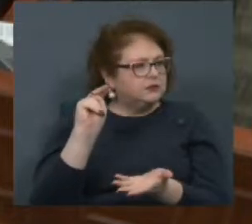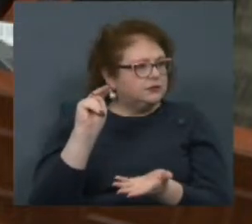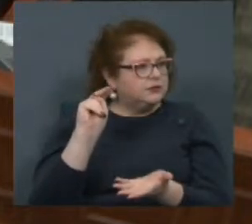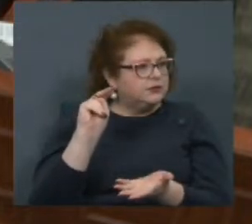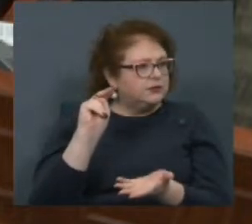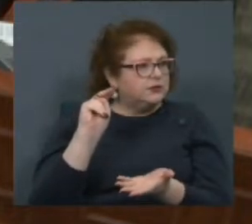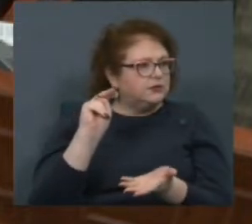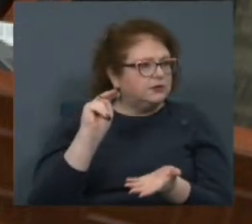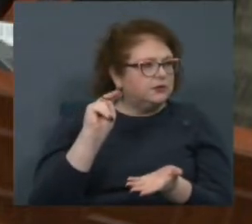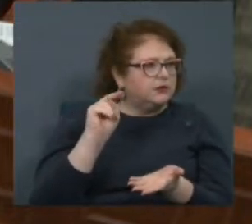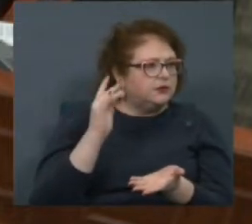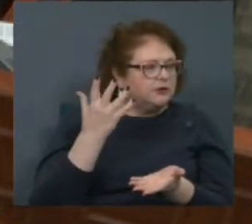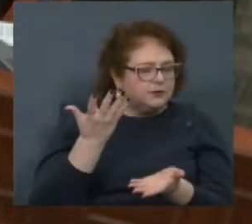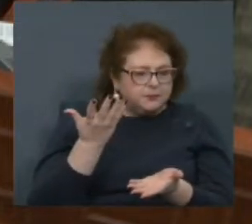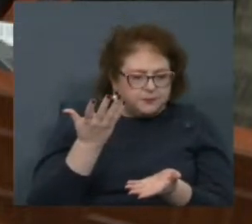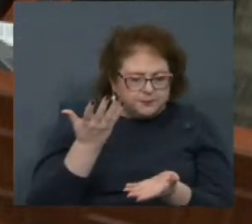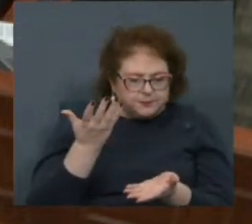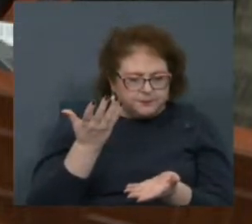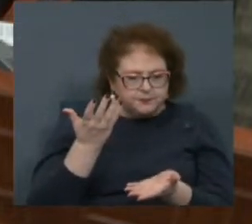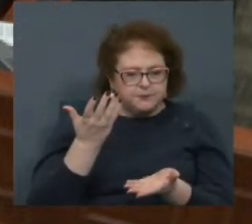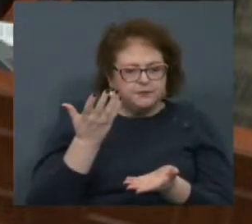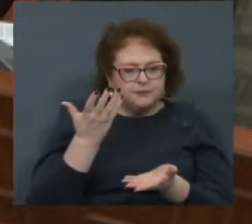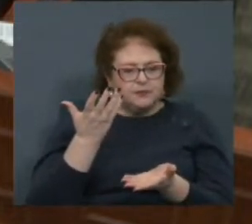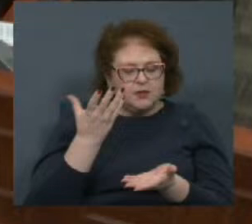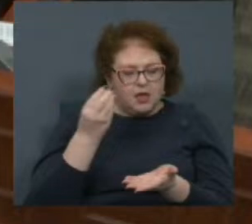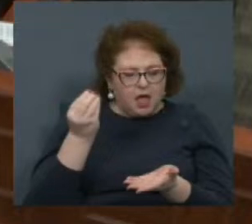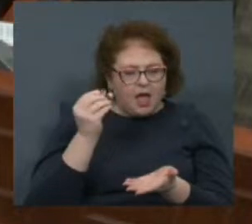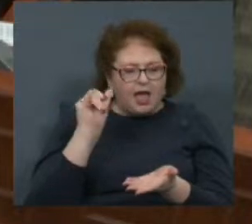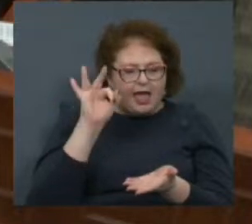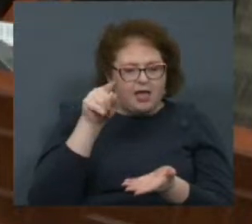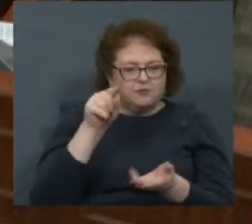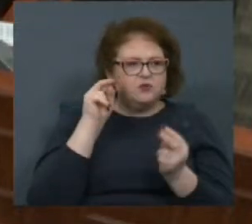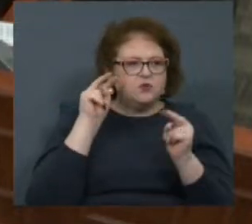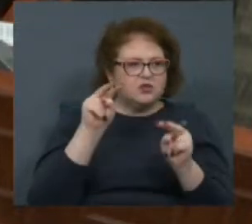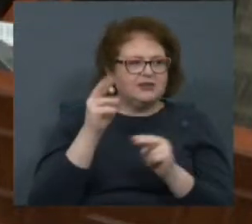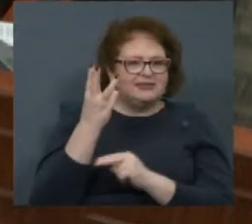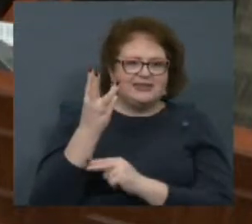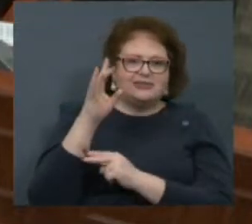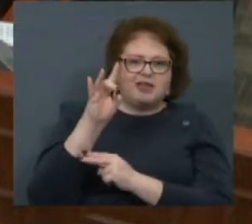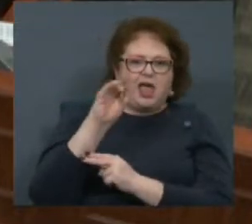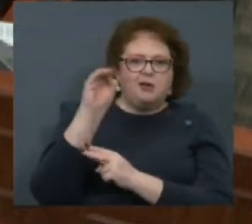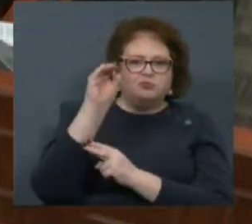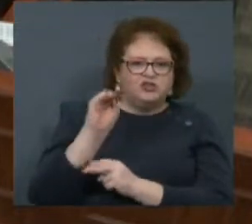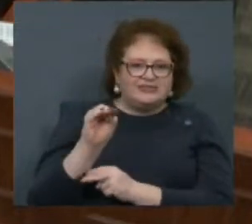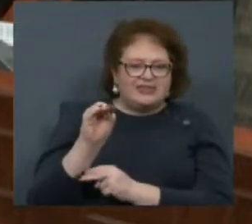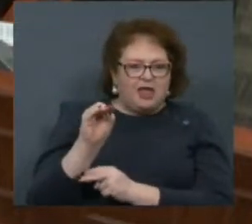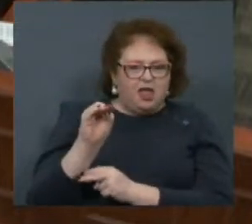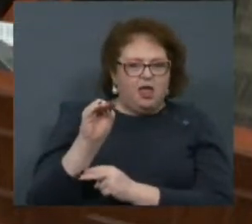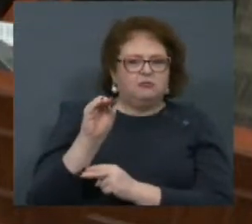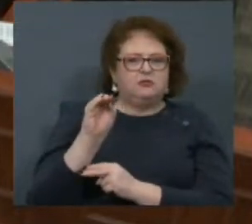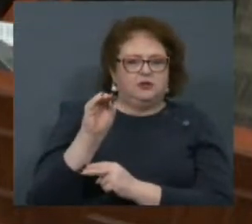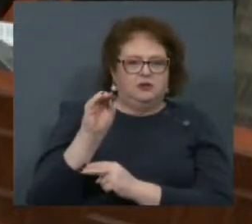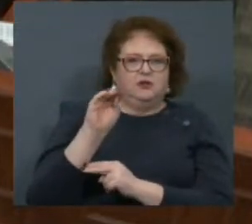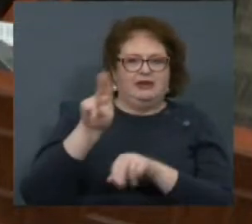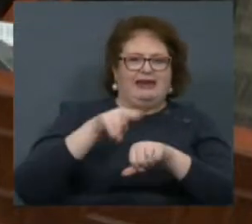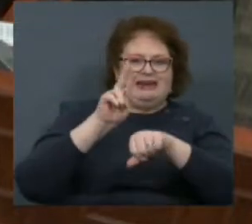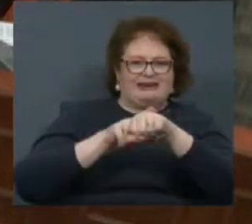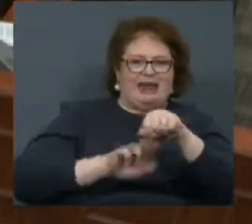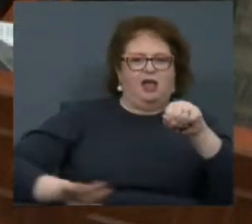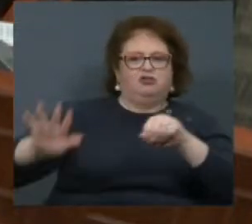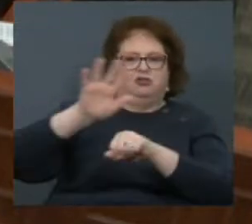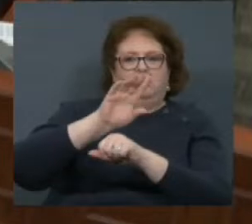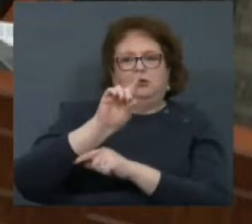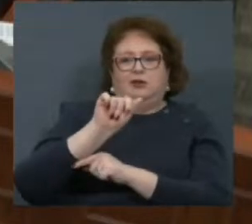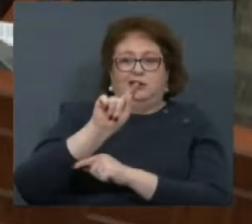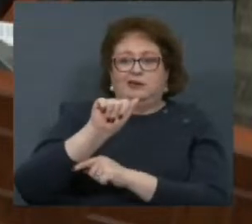has deteriorated, right? And if you look at 68% of, like national data applied to Little Rock